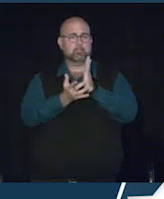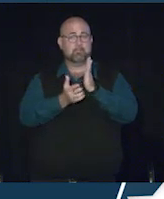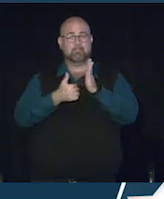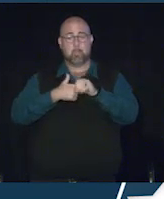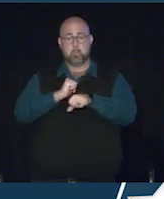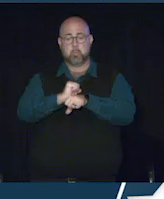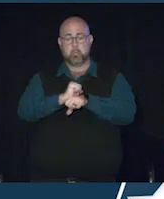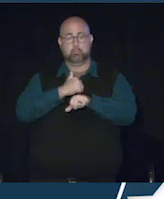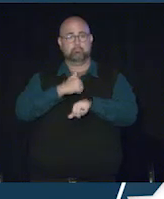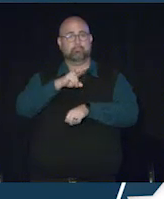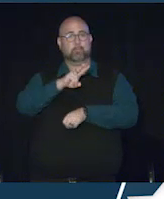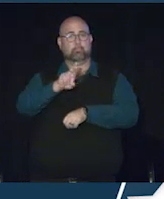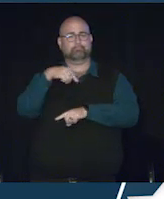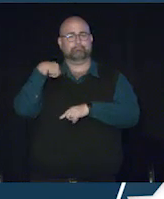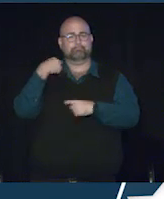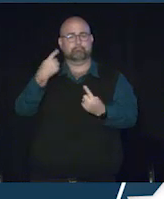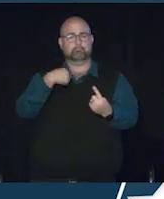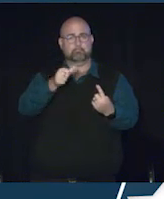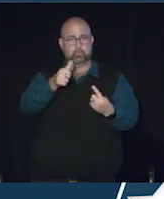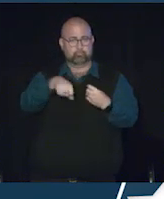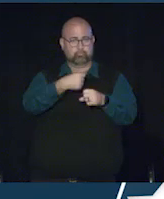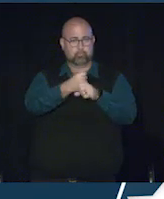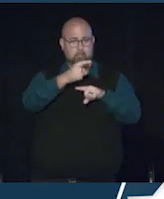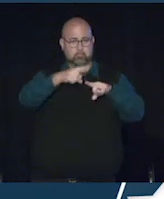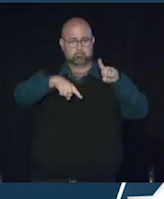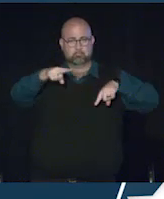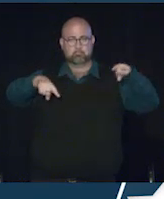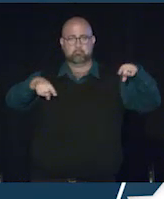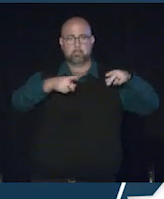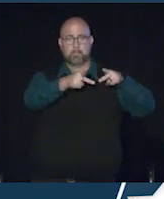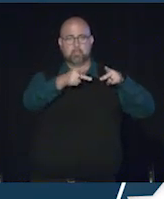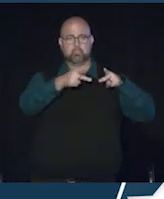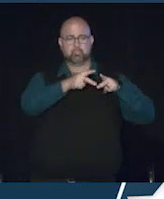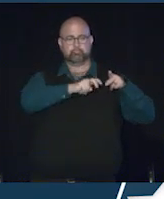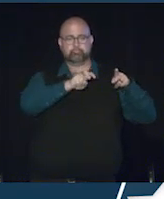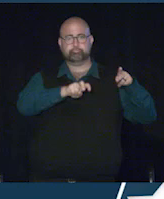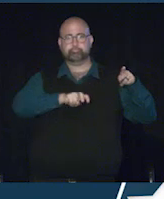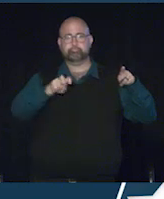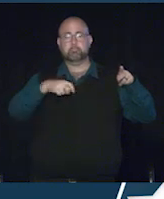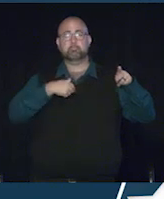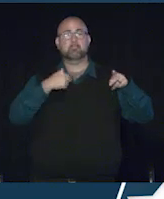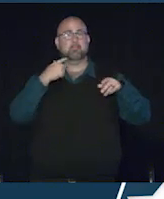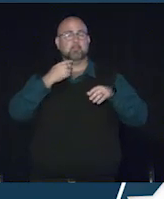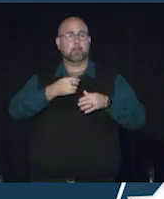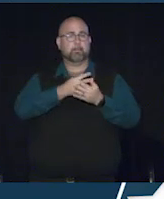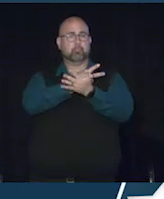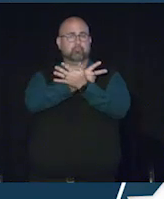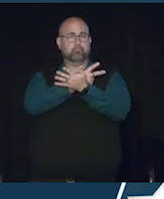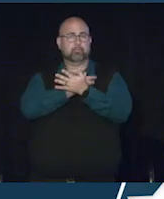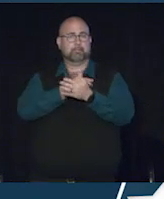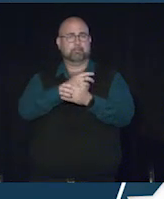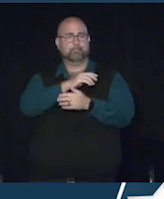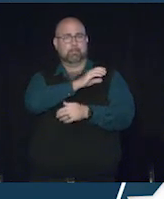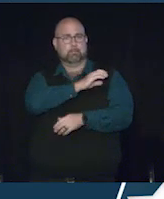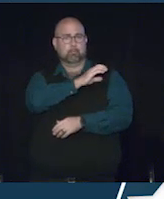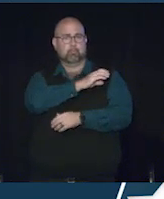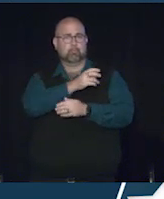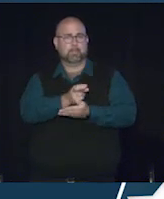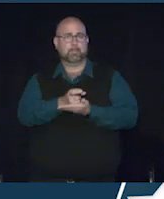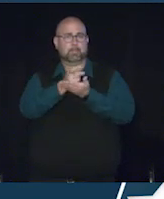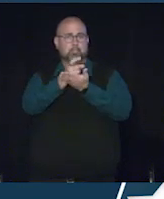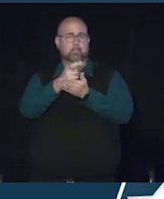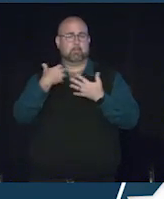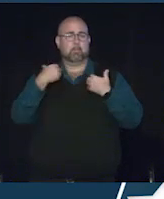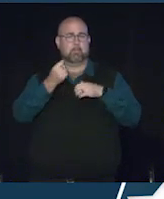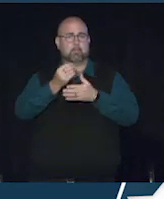for over 10 years in a variety of different positions, and I have a master's in clinical rehabilitation and mental health counseling. And this is